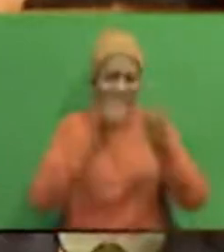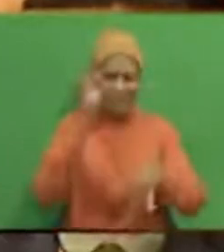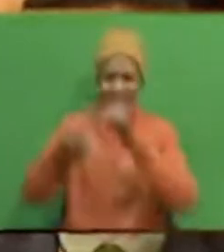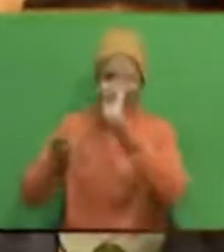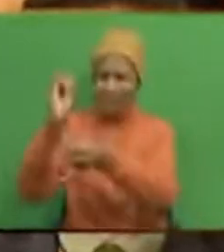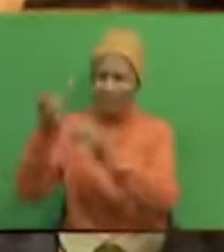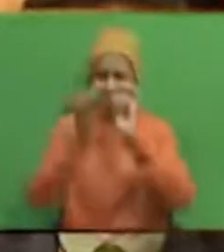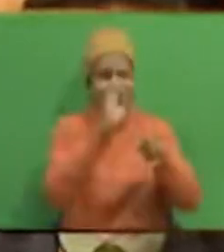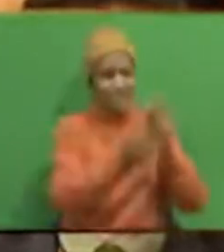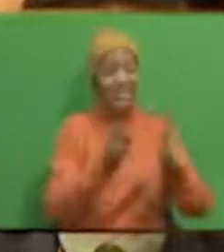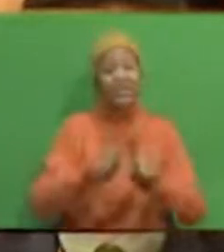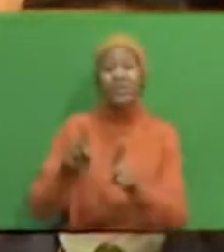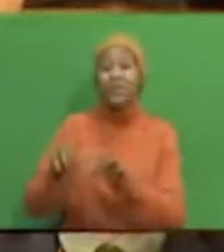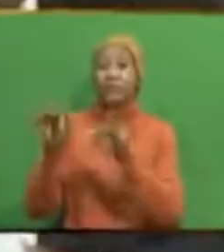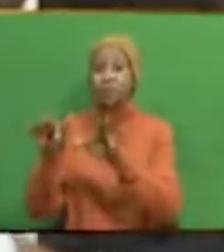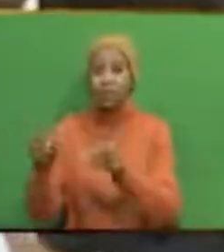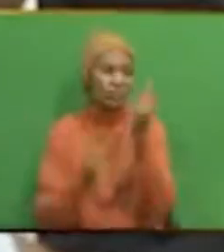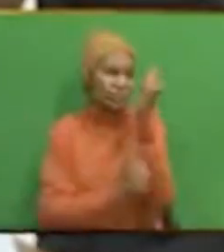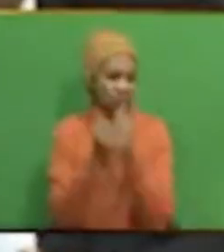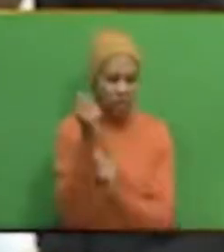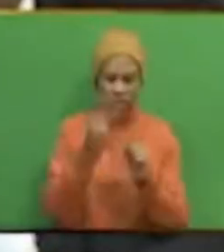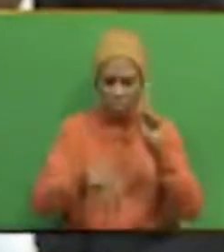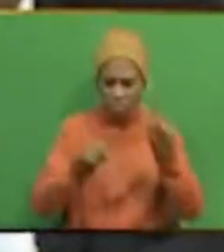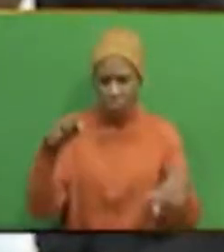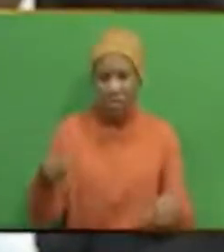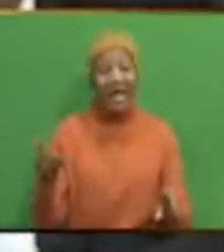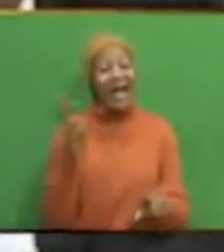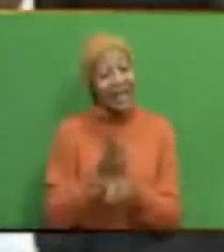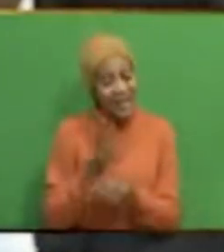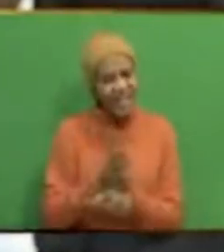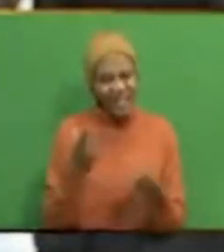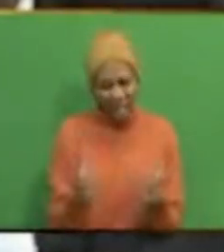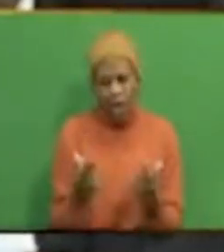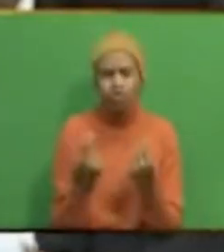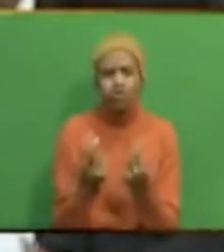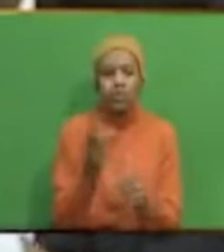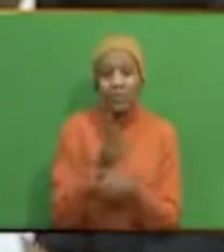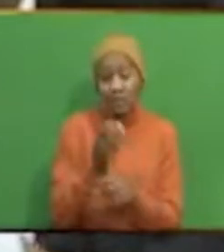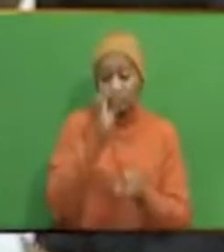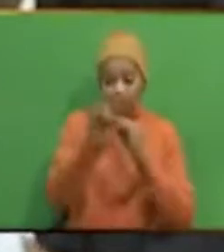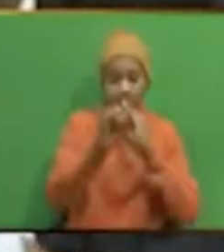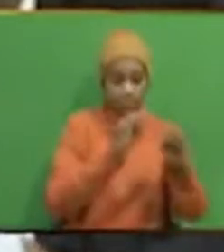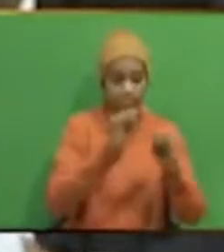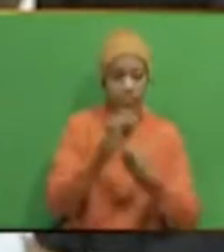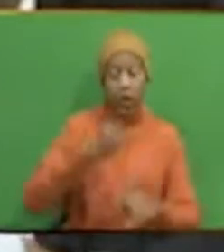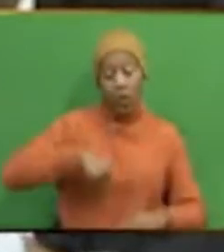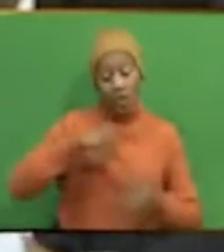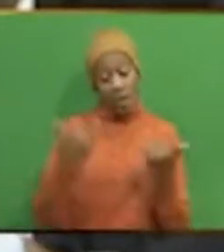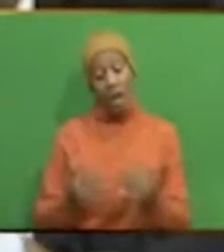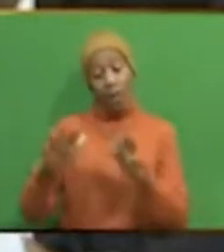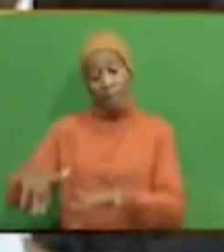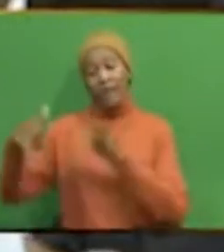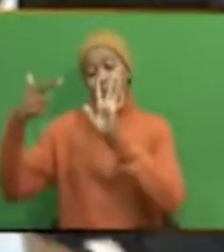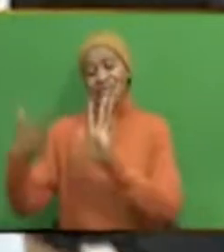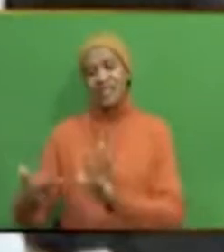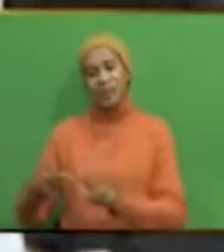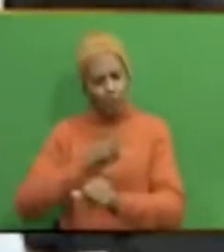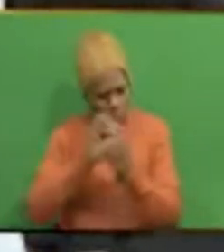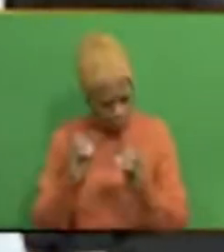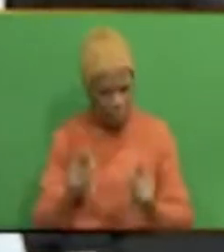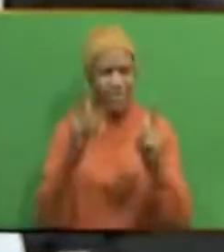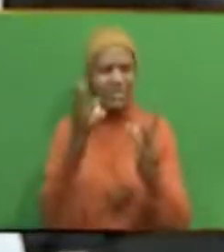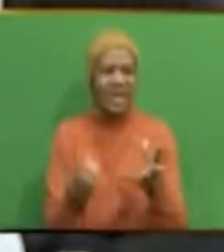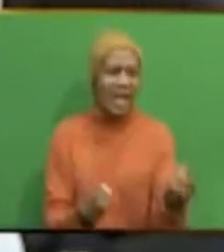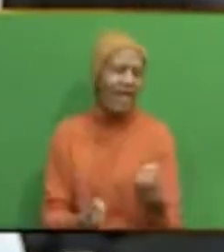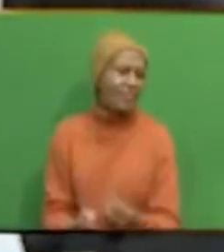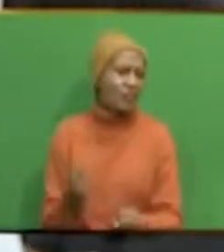various judgments and civil society. It even had to rerun interviews. So we in the 7th Parliament have the opportunity to strengthen this